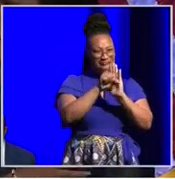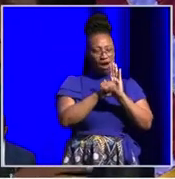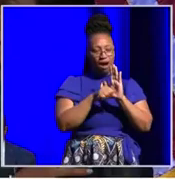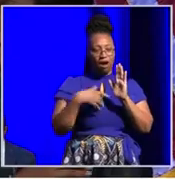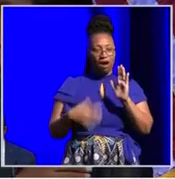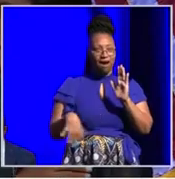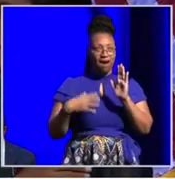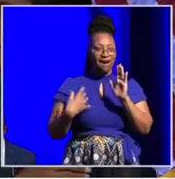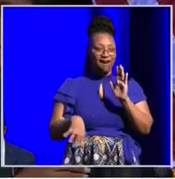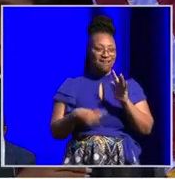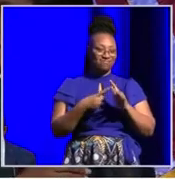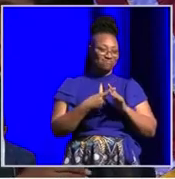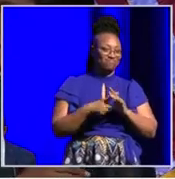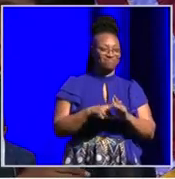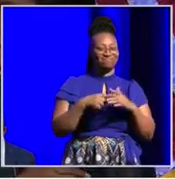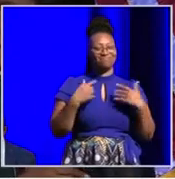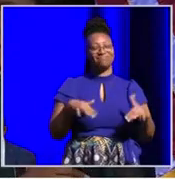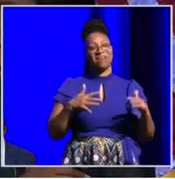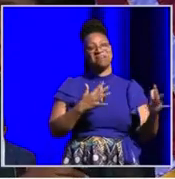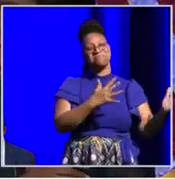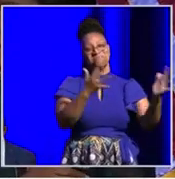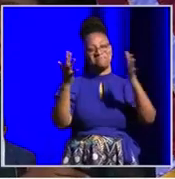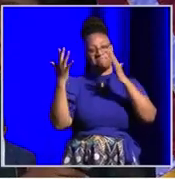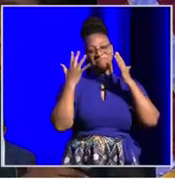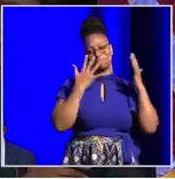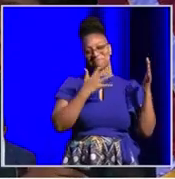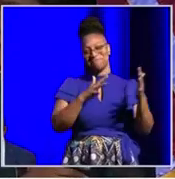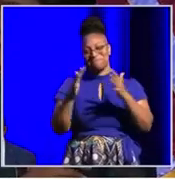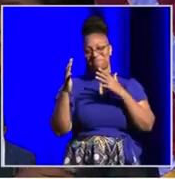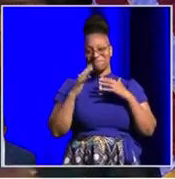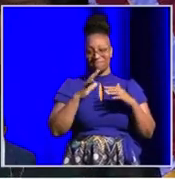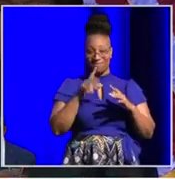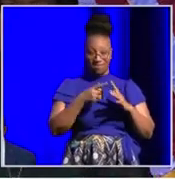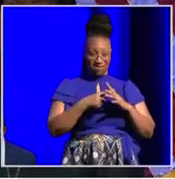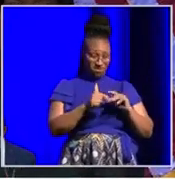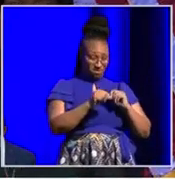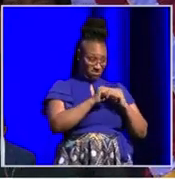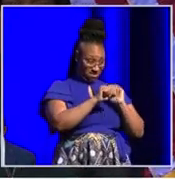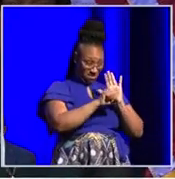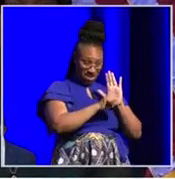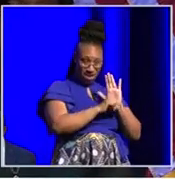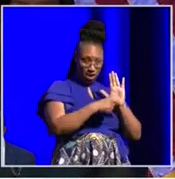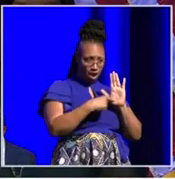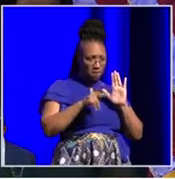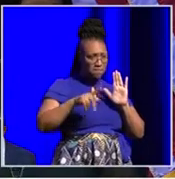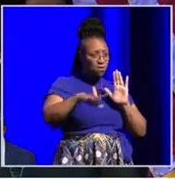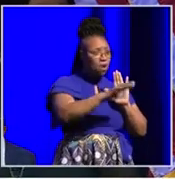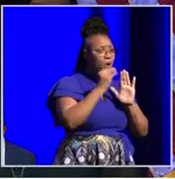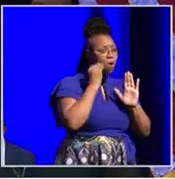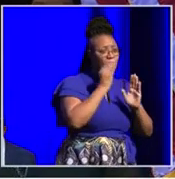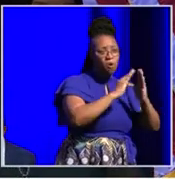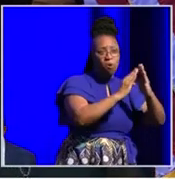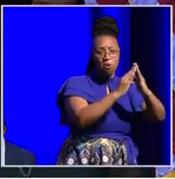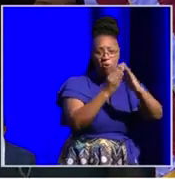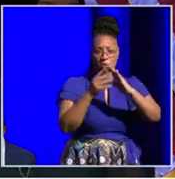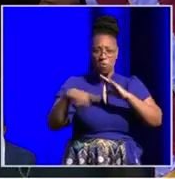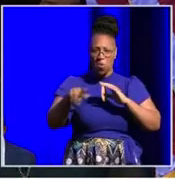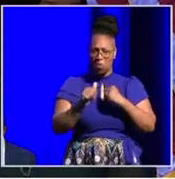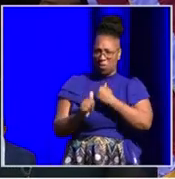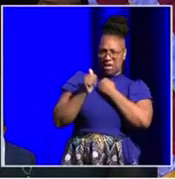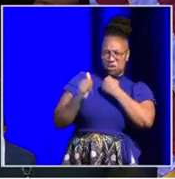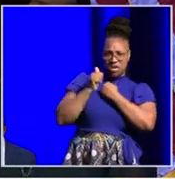But we will also face threats to home rule. In the 117th Congress, D.C. continued its historic